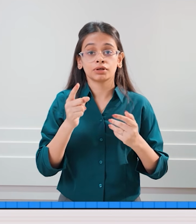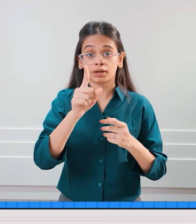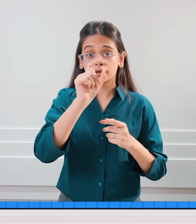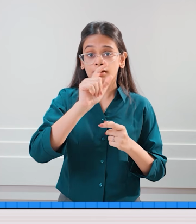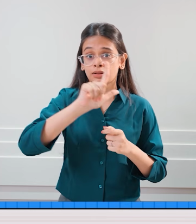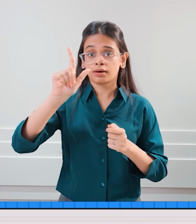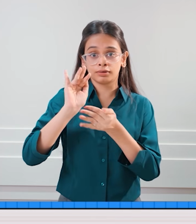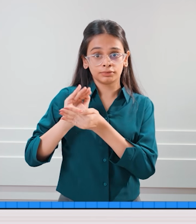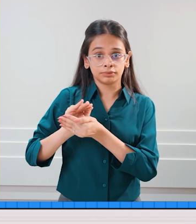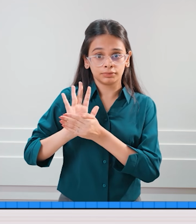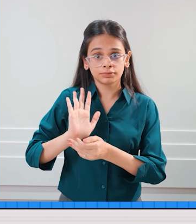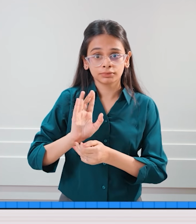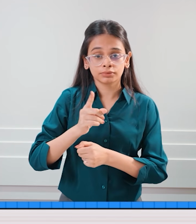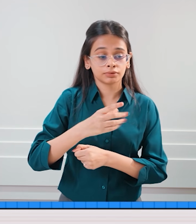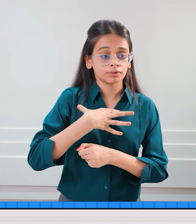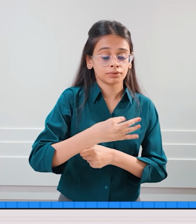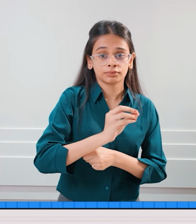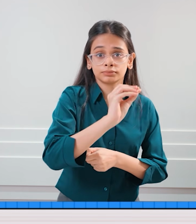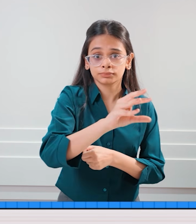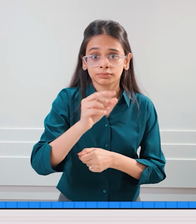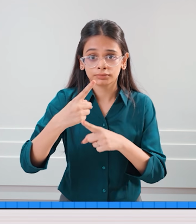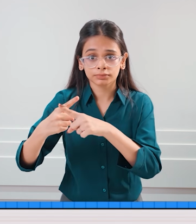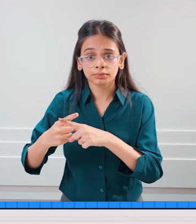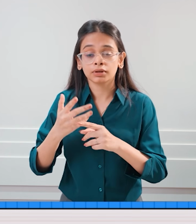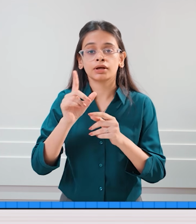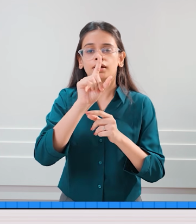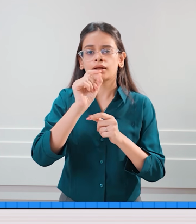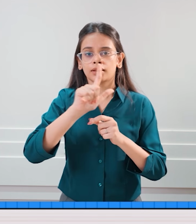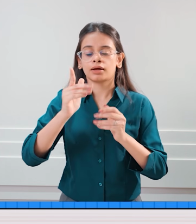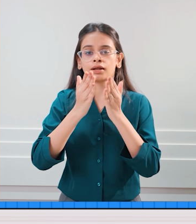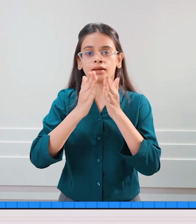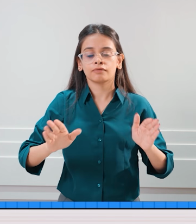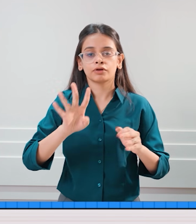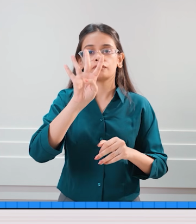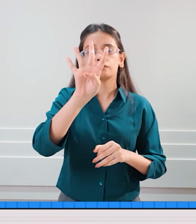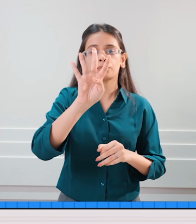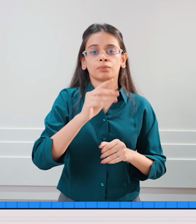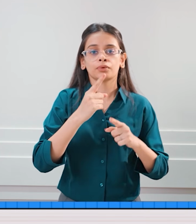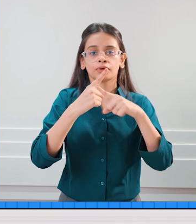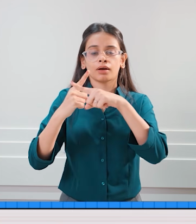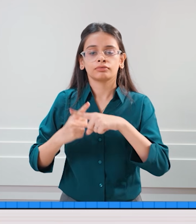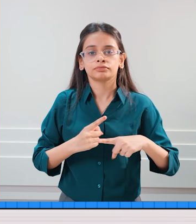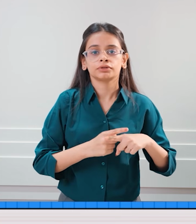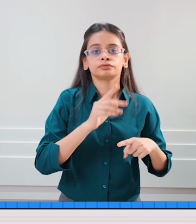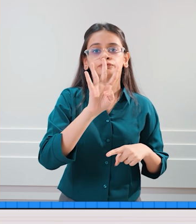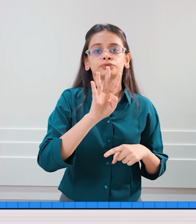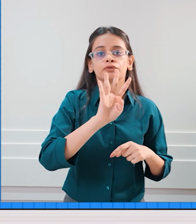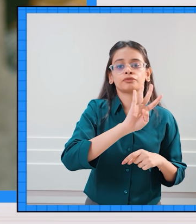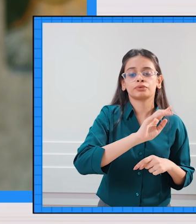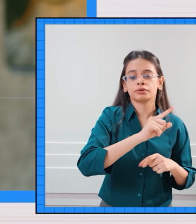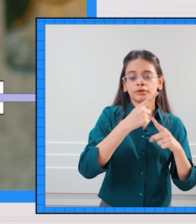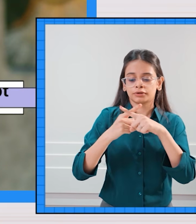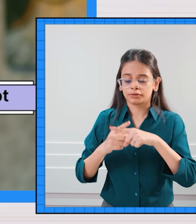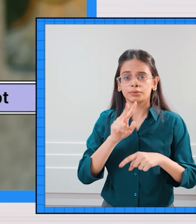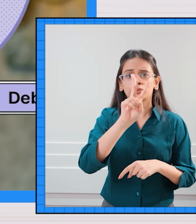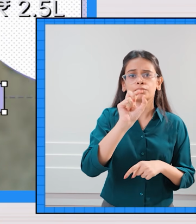have 10 lakhs to invest across 4 assets, then divide 10 lakhs by 4 and invest 2.5 lakhs across equities, gold,